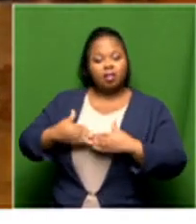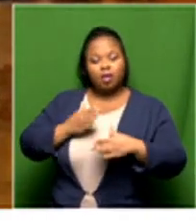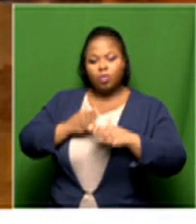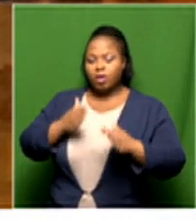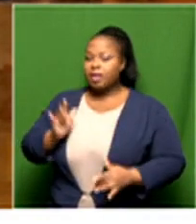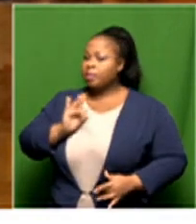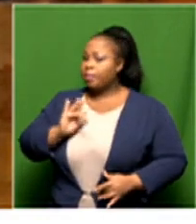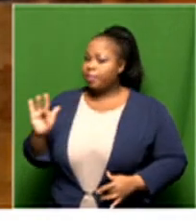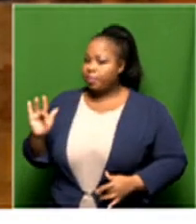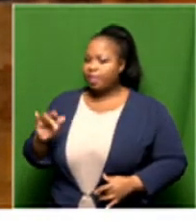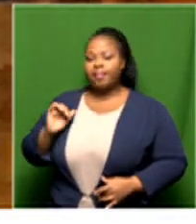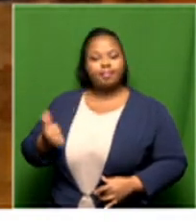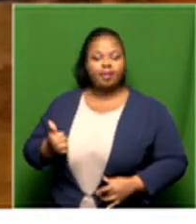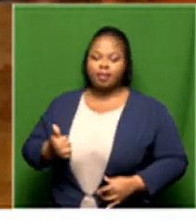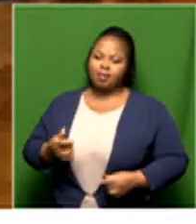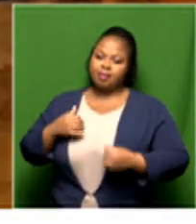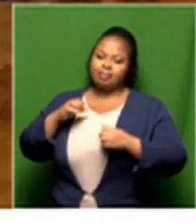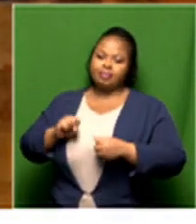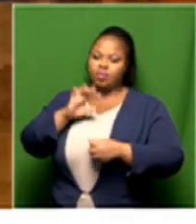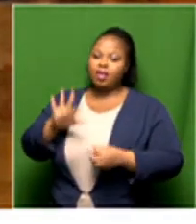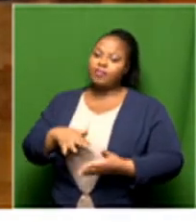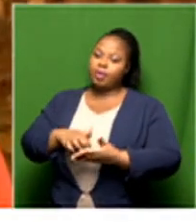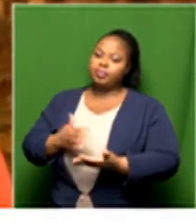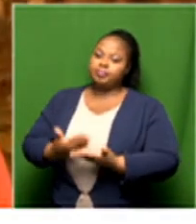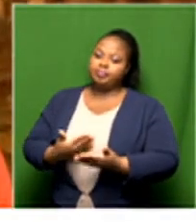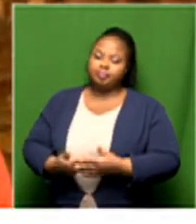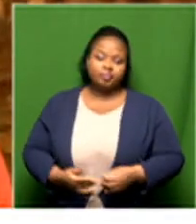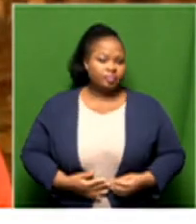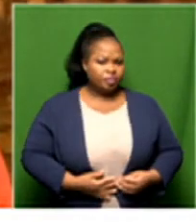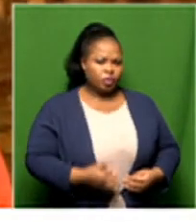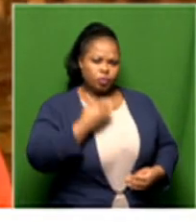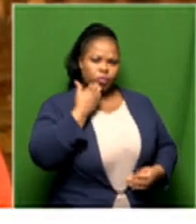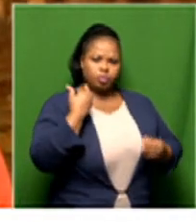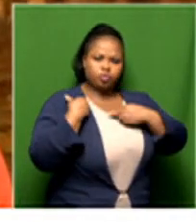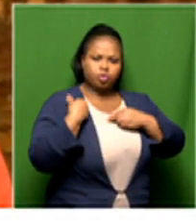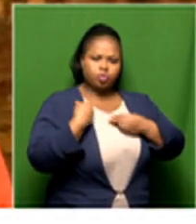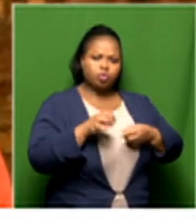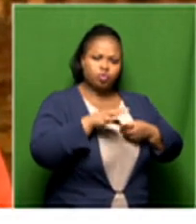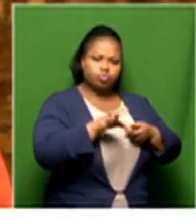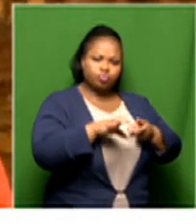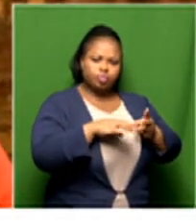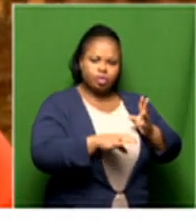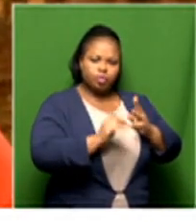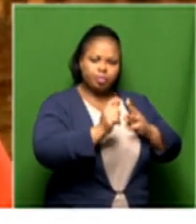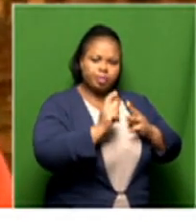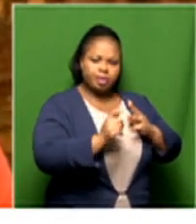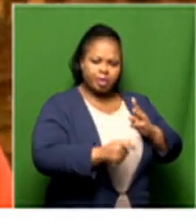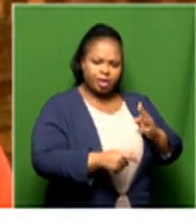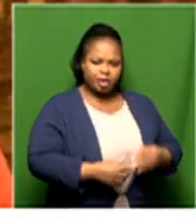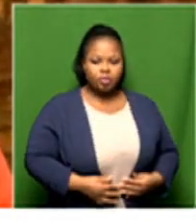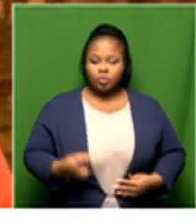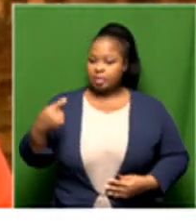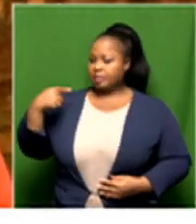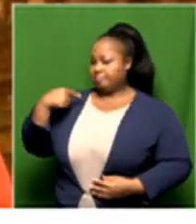we're in a much more weaker position. And who will oversee the disbursement of these funds? That will be up to